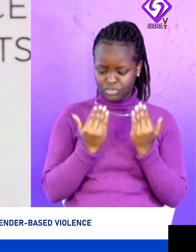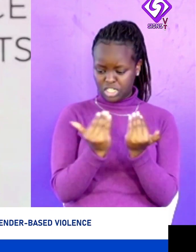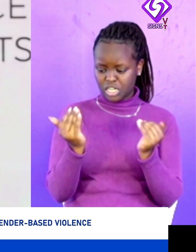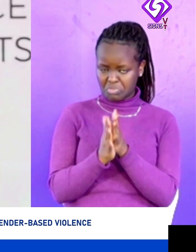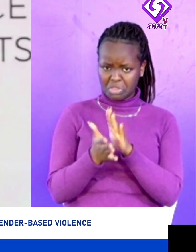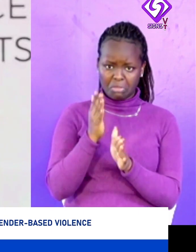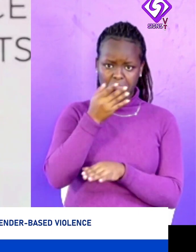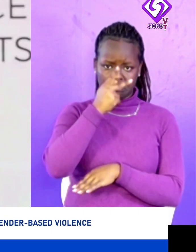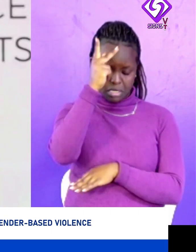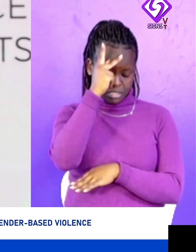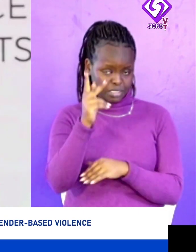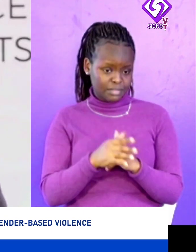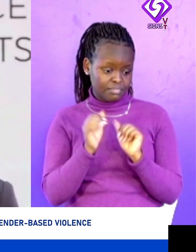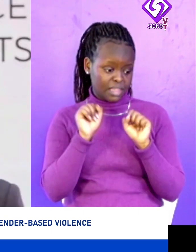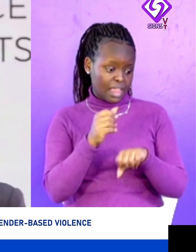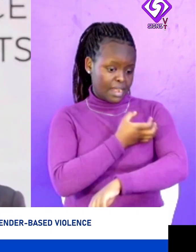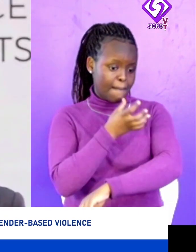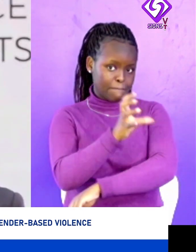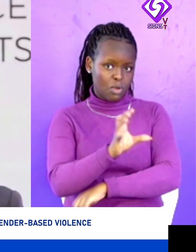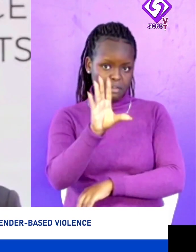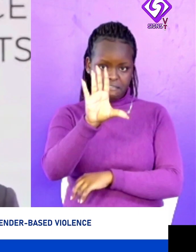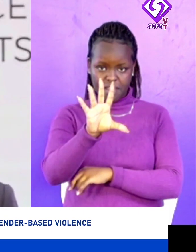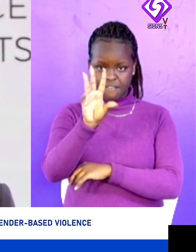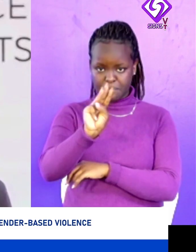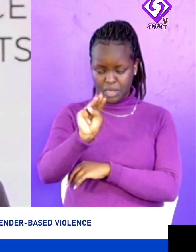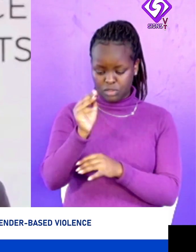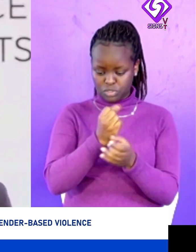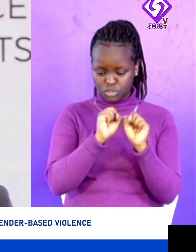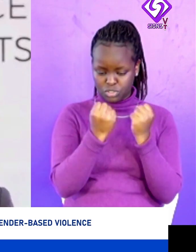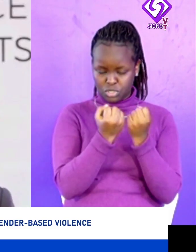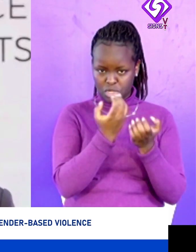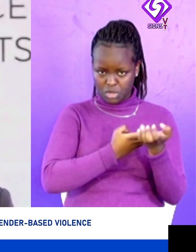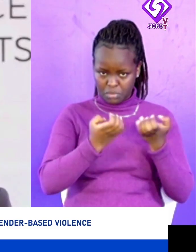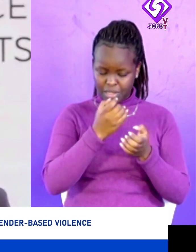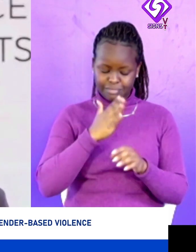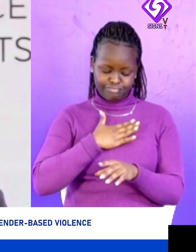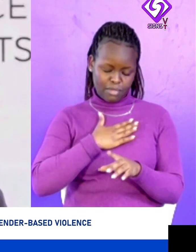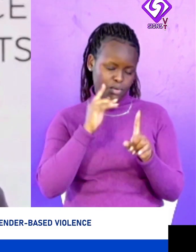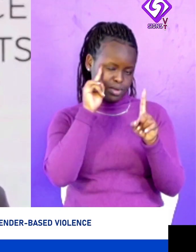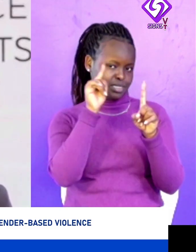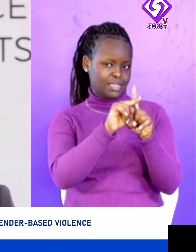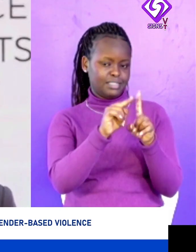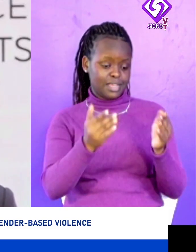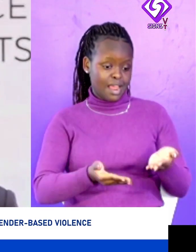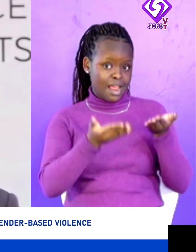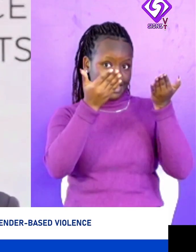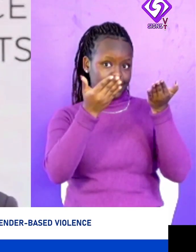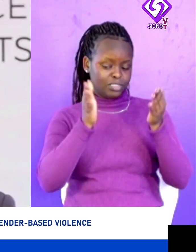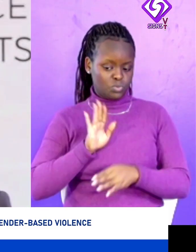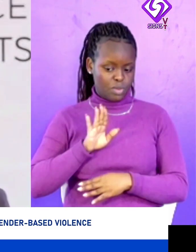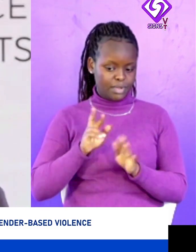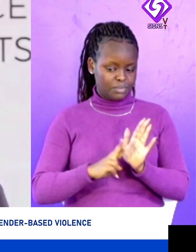empower 5 million women socioeconomically, and that is our target. Rise women's representation in leadership